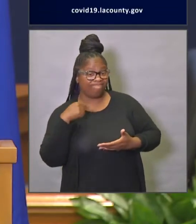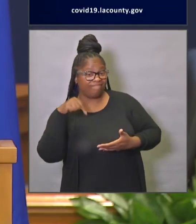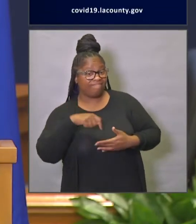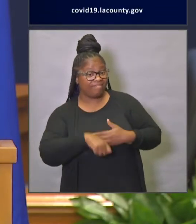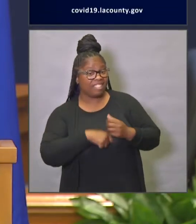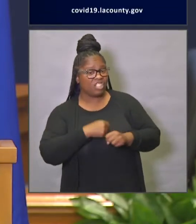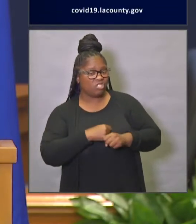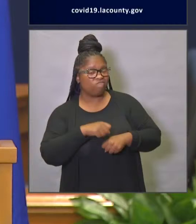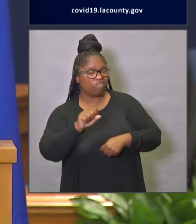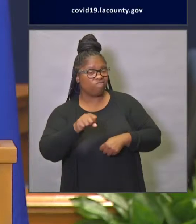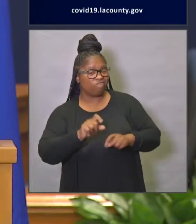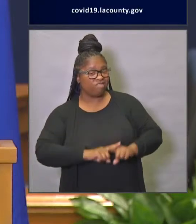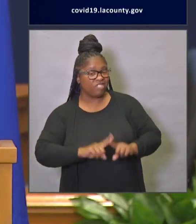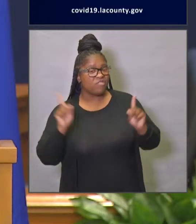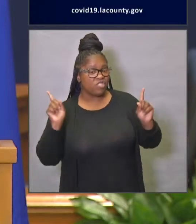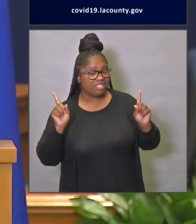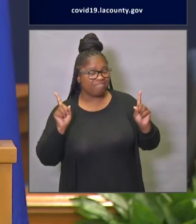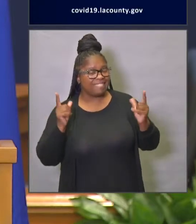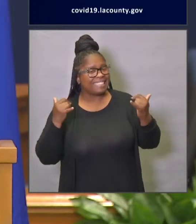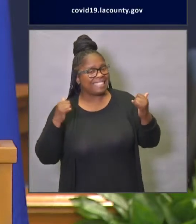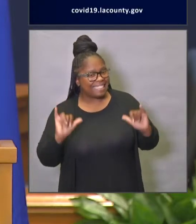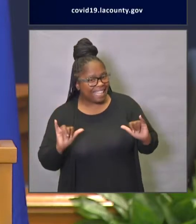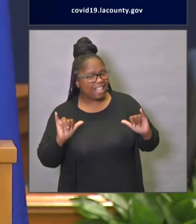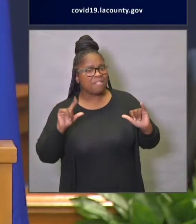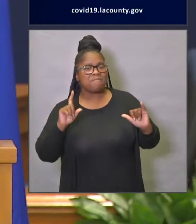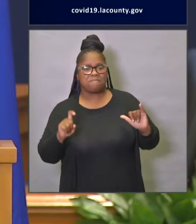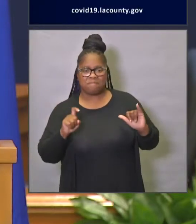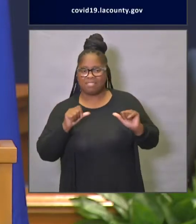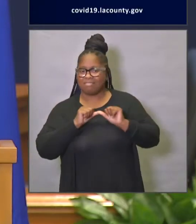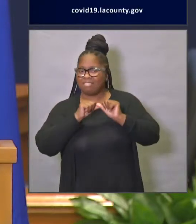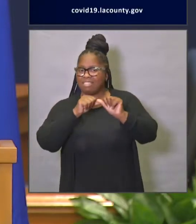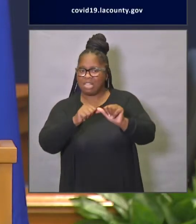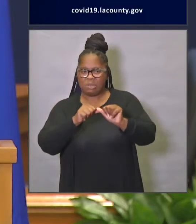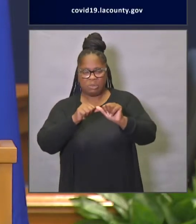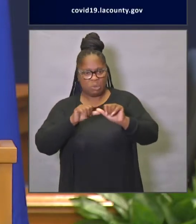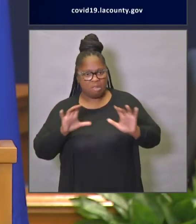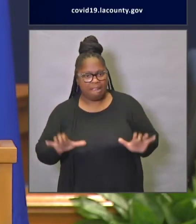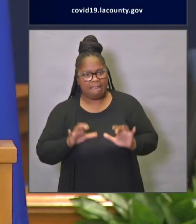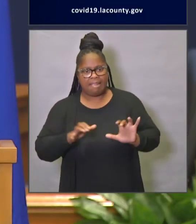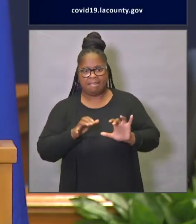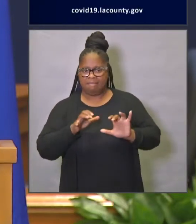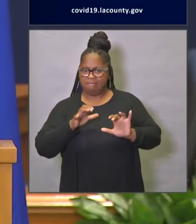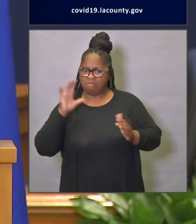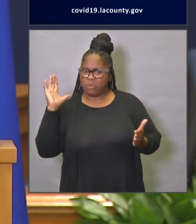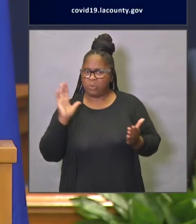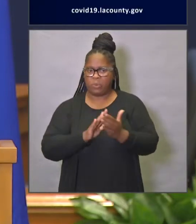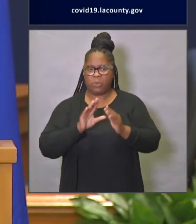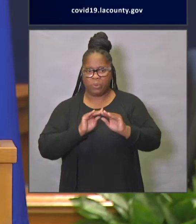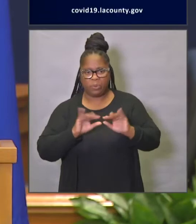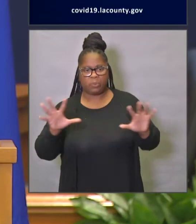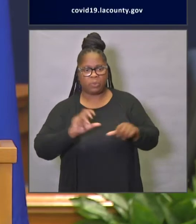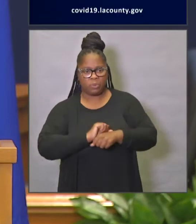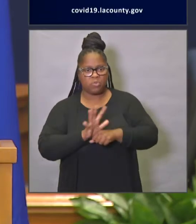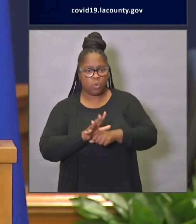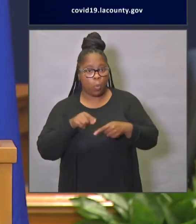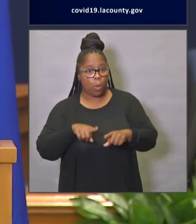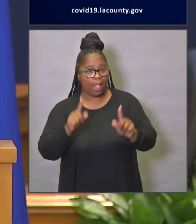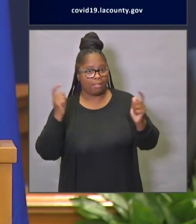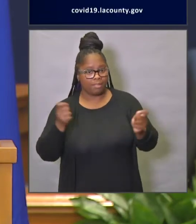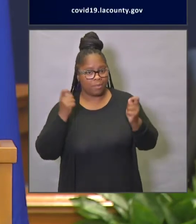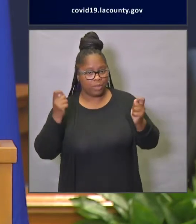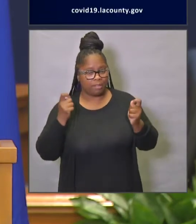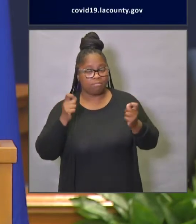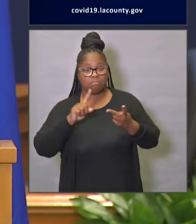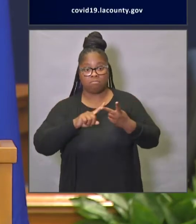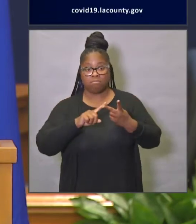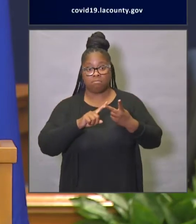different, and we still must take actions that help us slow the spread of the virus while we celebrate. Another important step